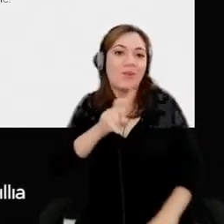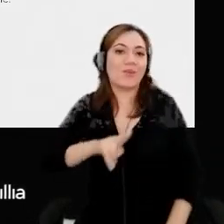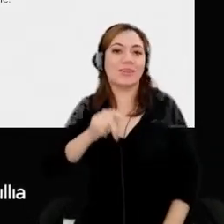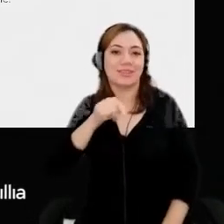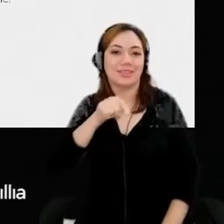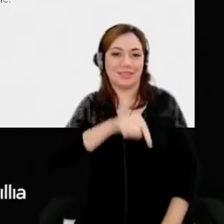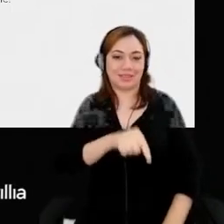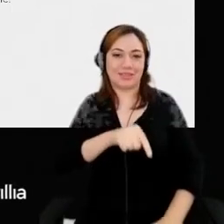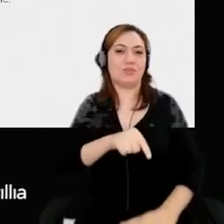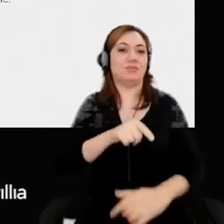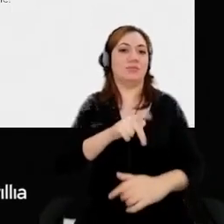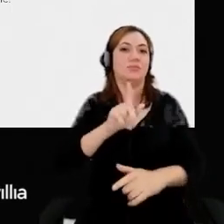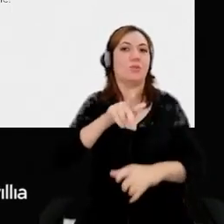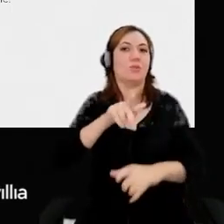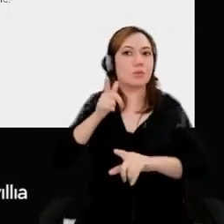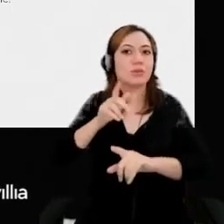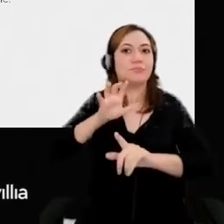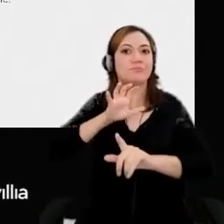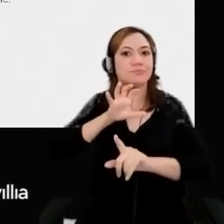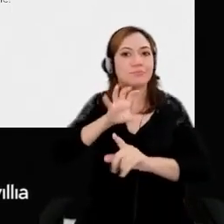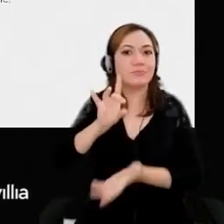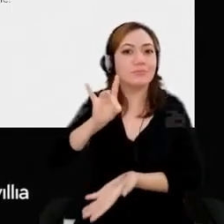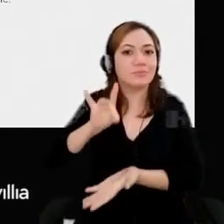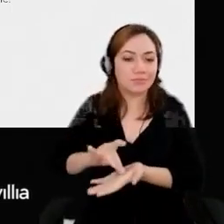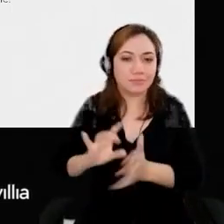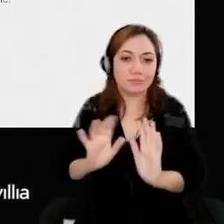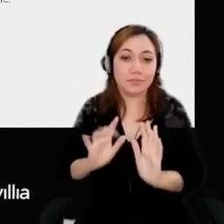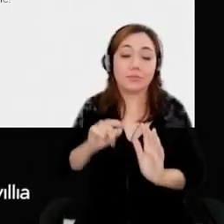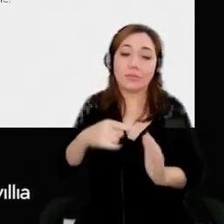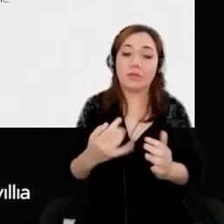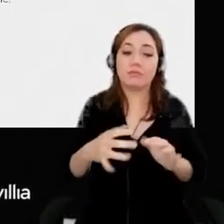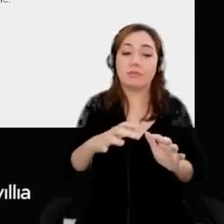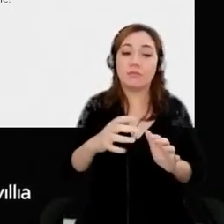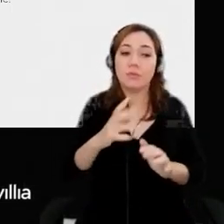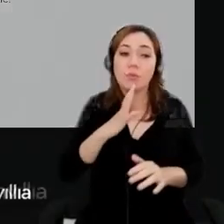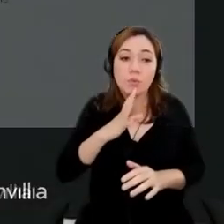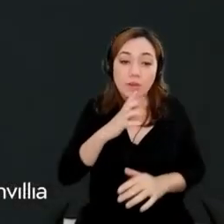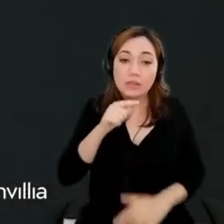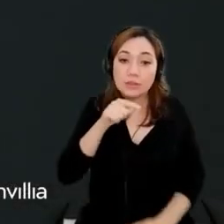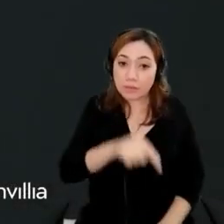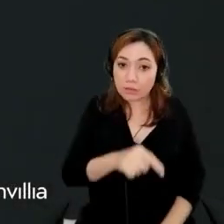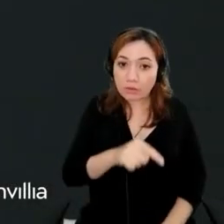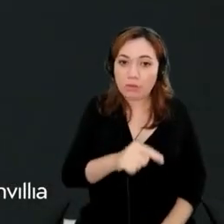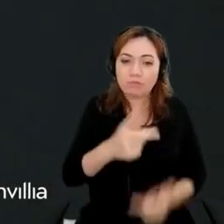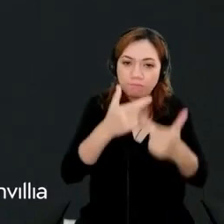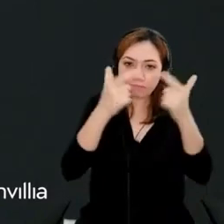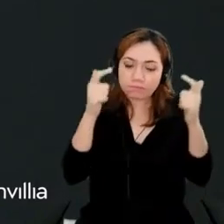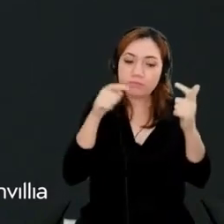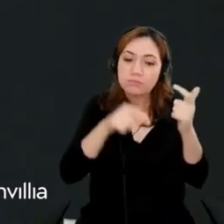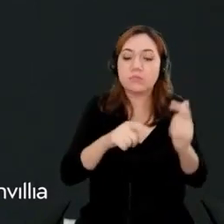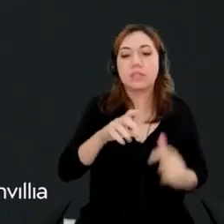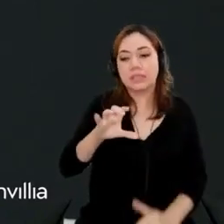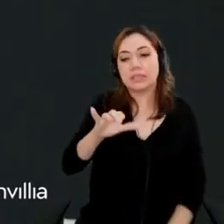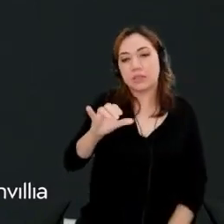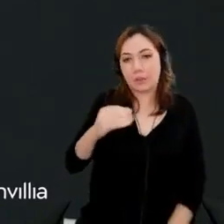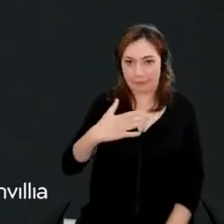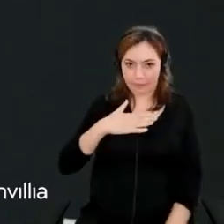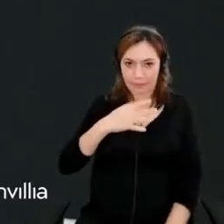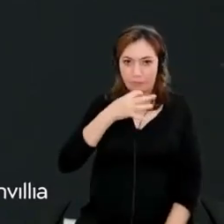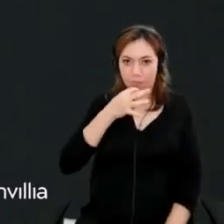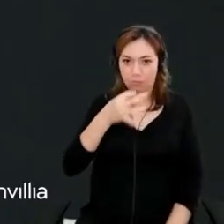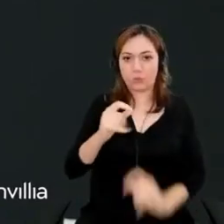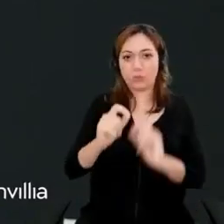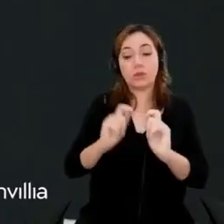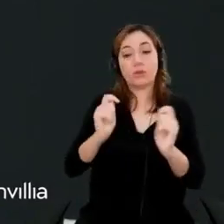company. So using this knowledge, the CIO can really, in my opinion, influence and help the company in